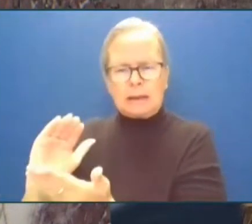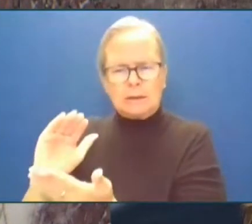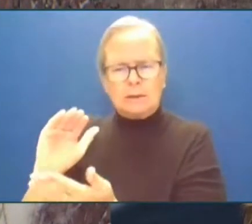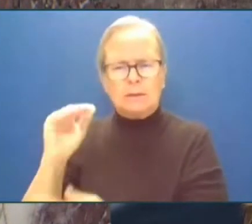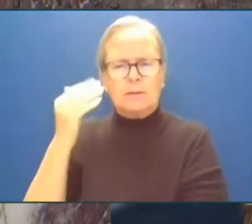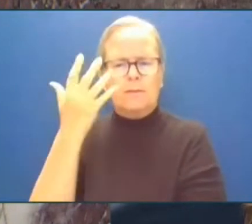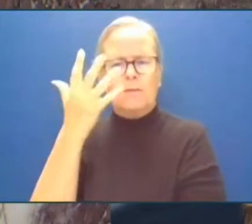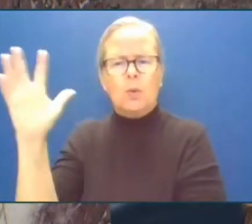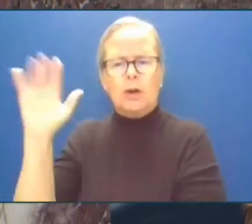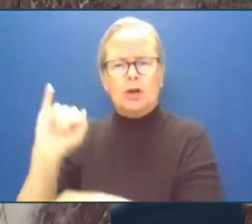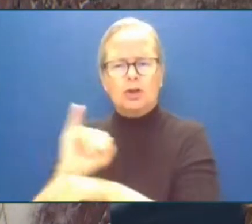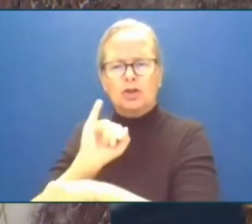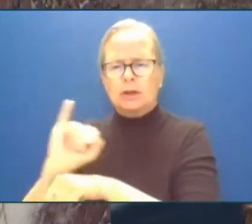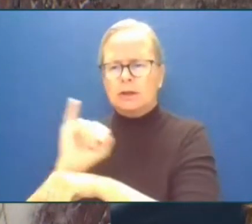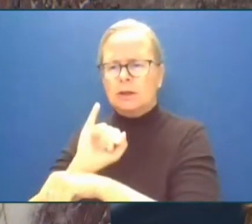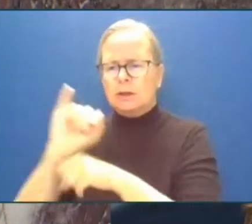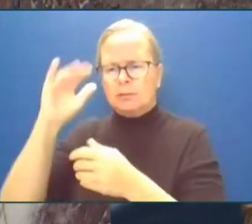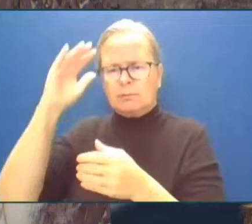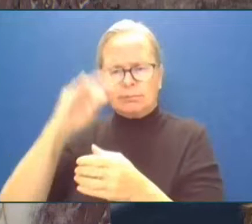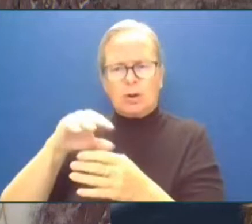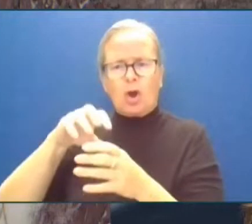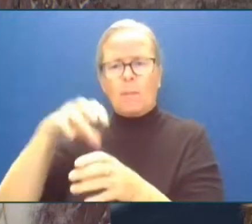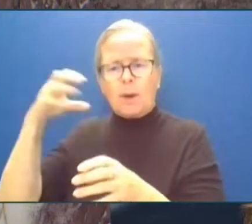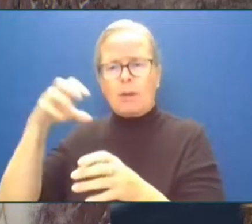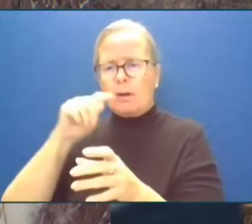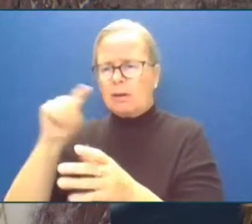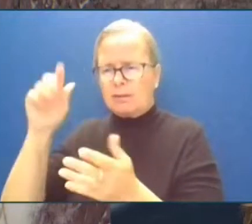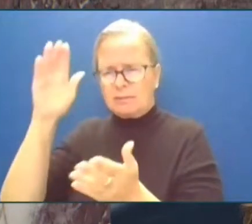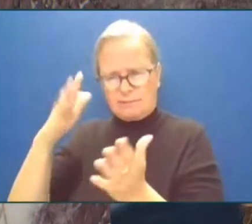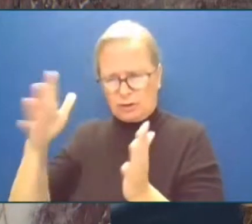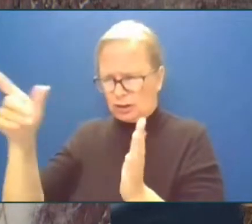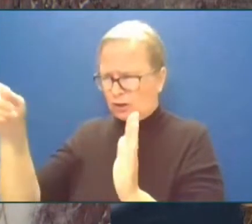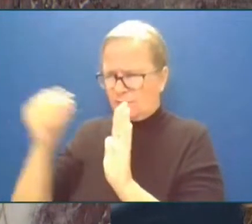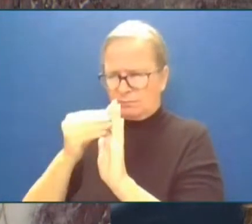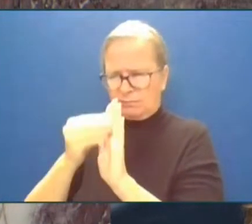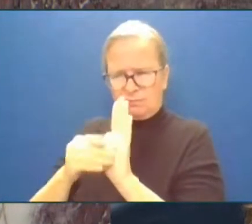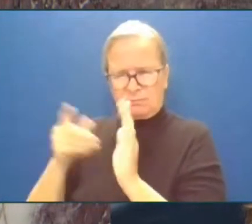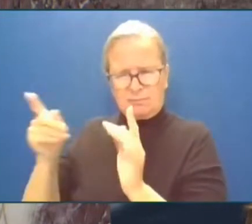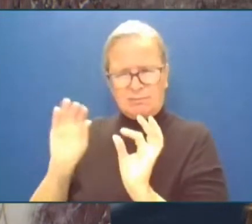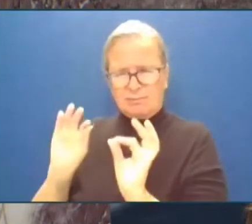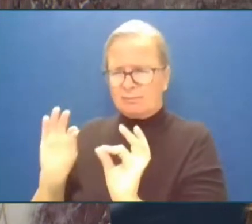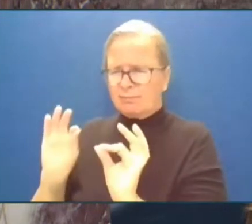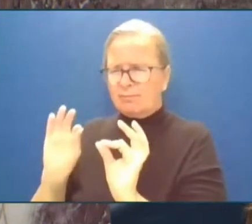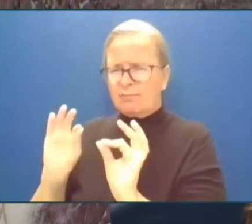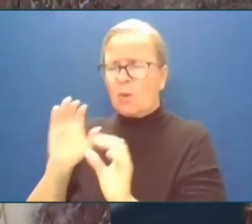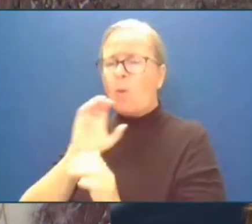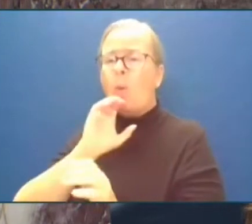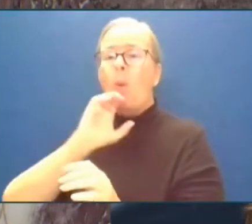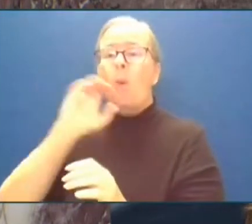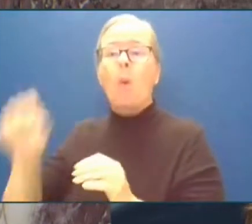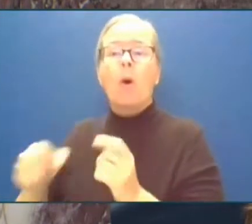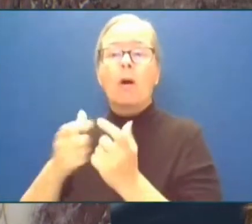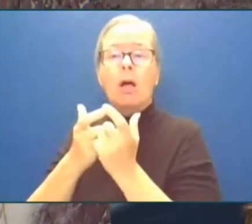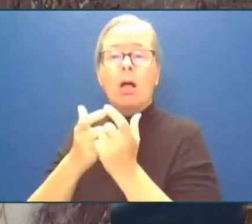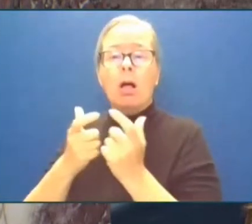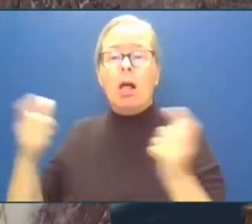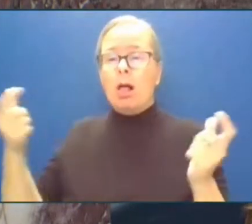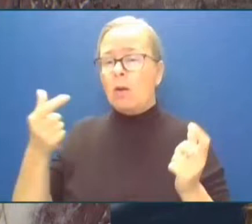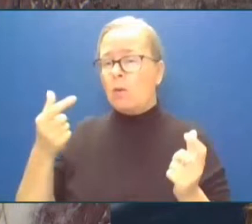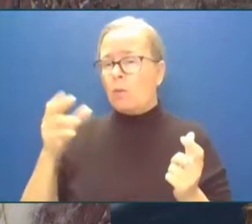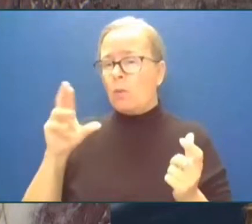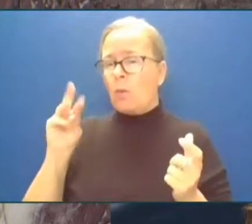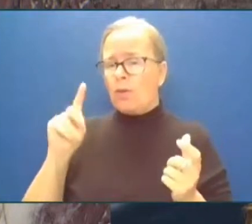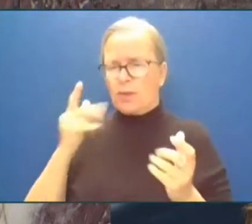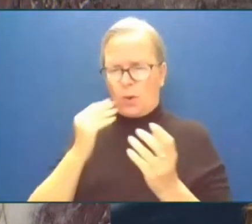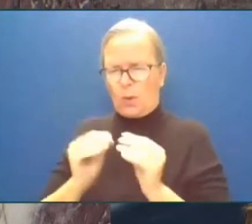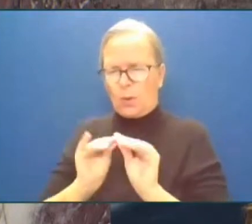this legislature, there is not old growth being cut down to utilize in Drax's mills across this province. So I just want to make